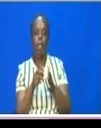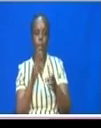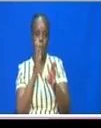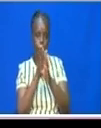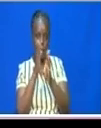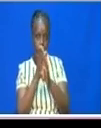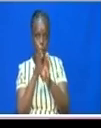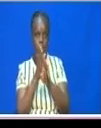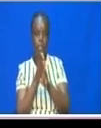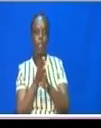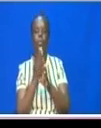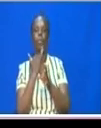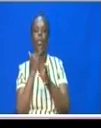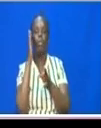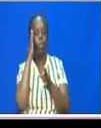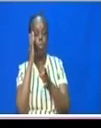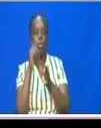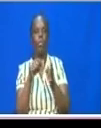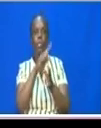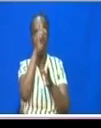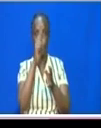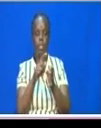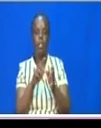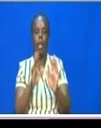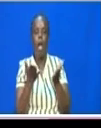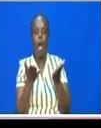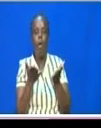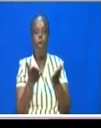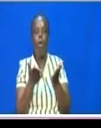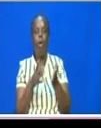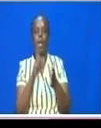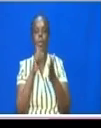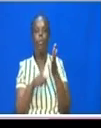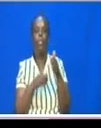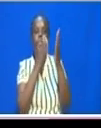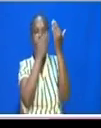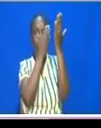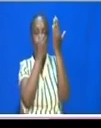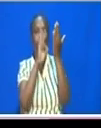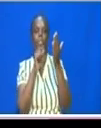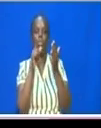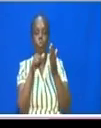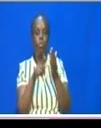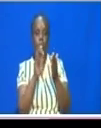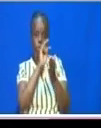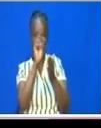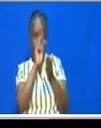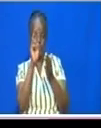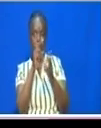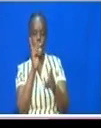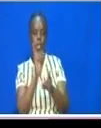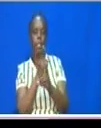mainly interested with what is tested, how it is tested, and what is expected by looking at